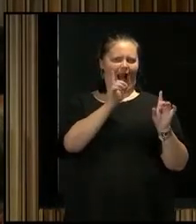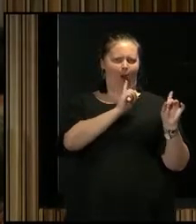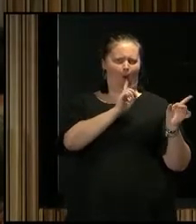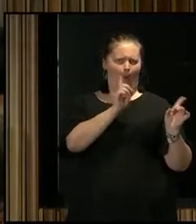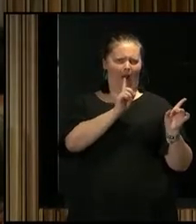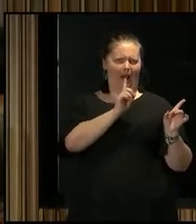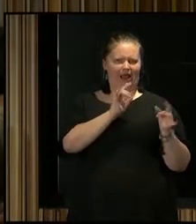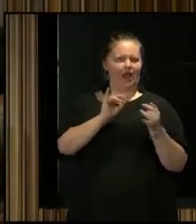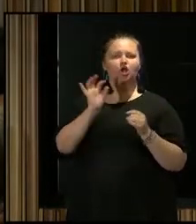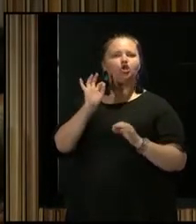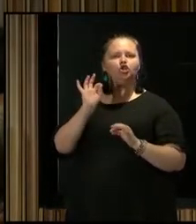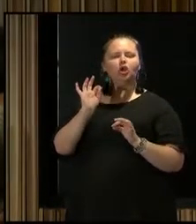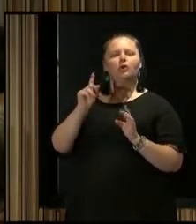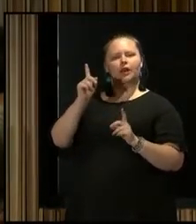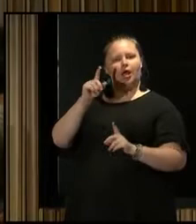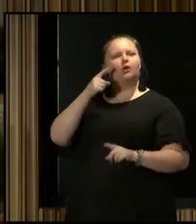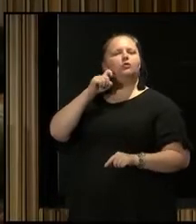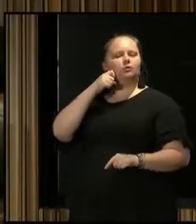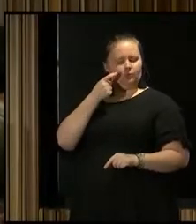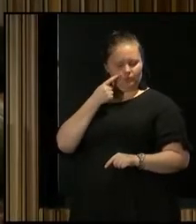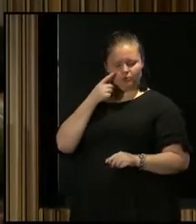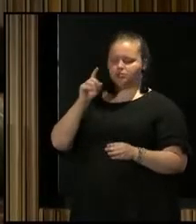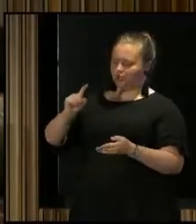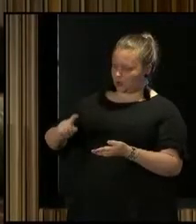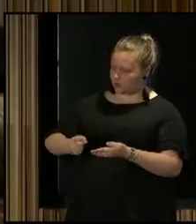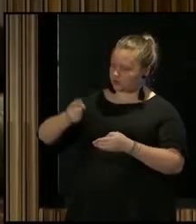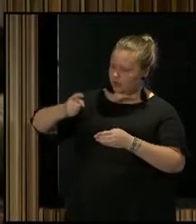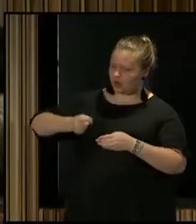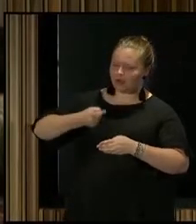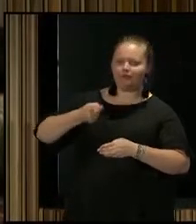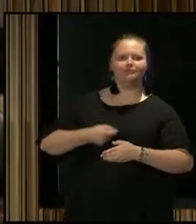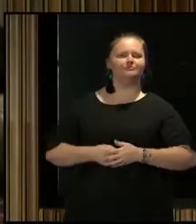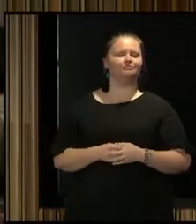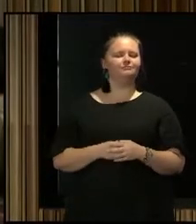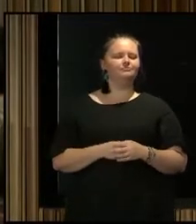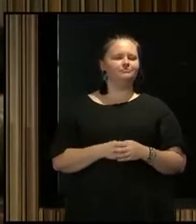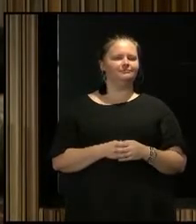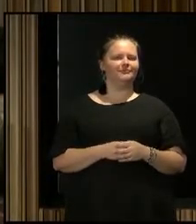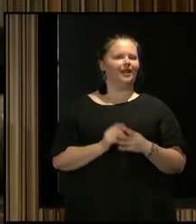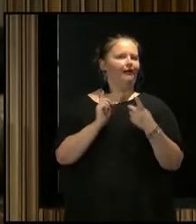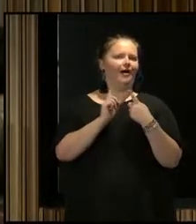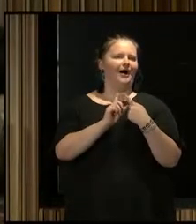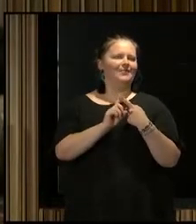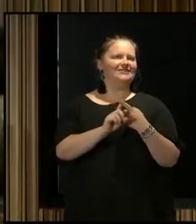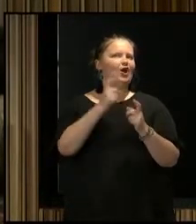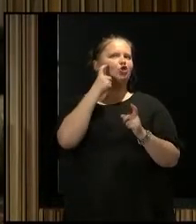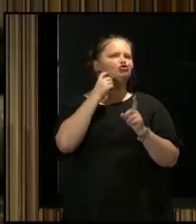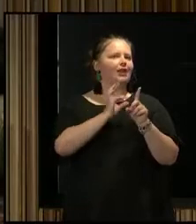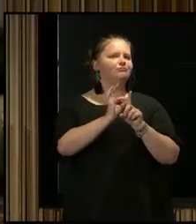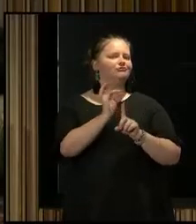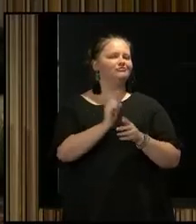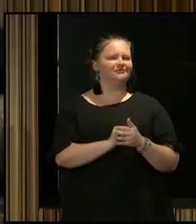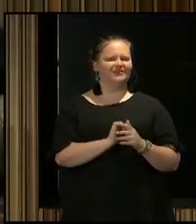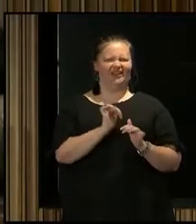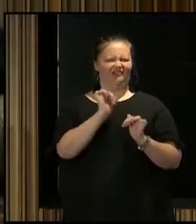When Suzi's like, no, in the table you'll see there's a crochet. I love that. I'm still trying to perfect it. And Suzi does